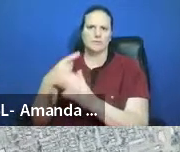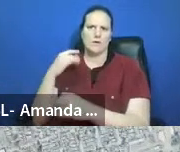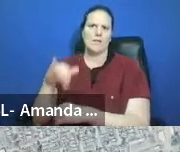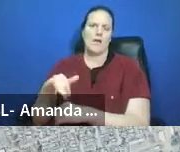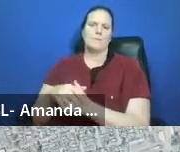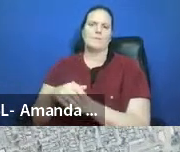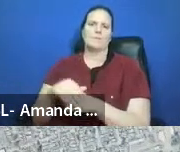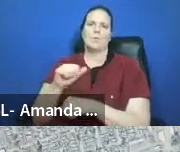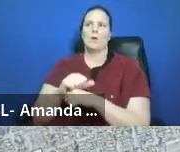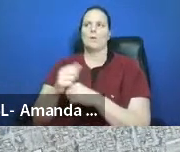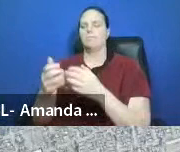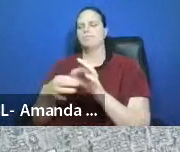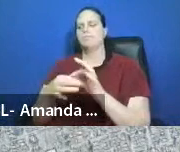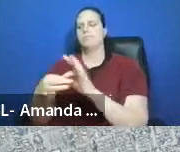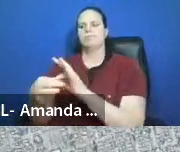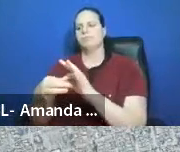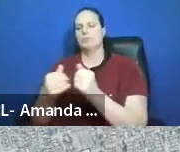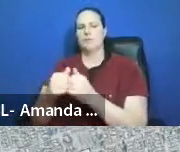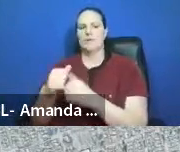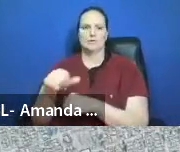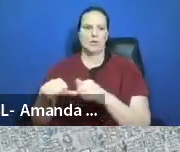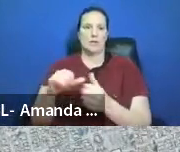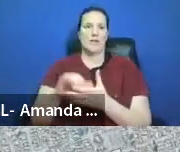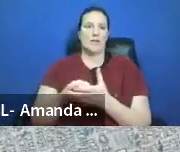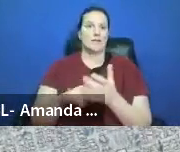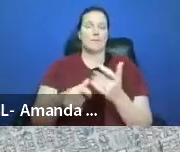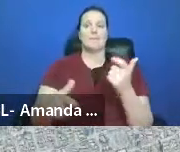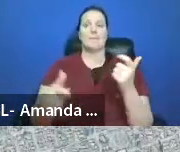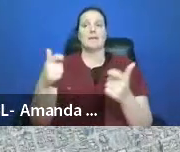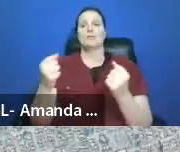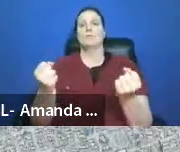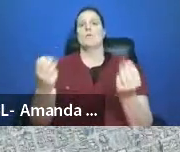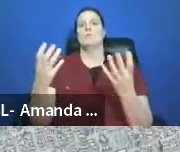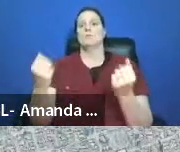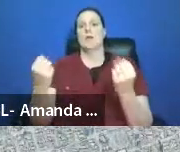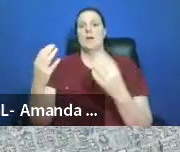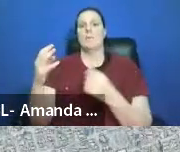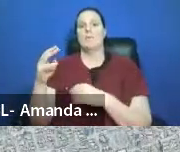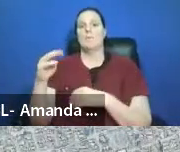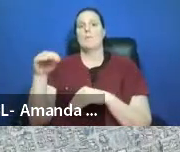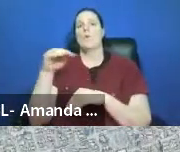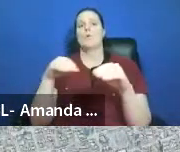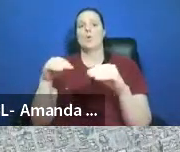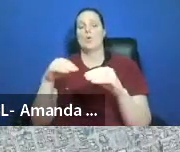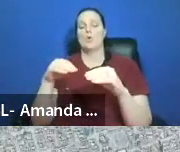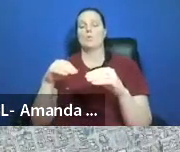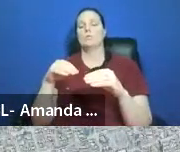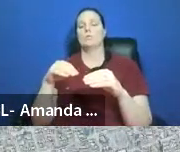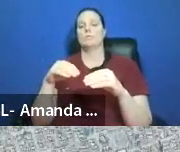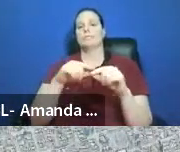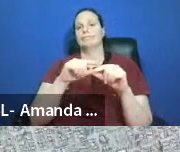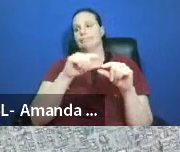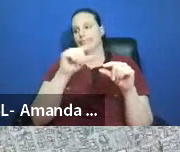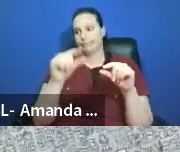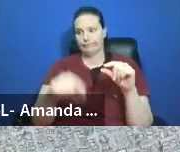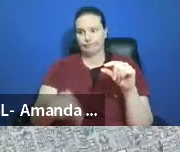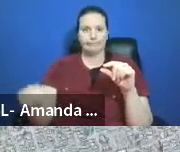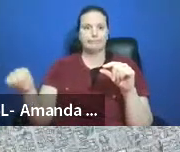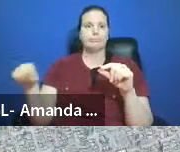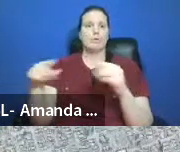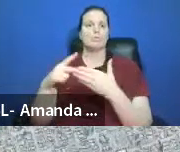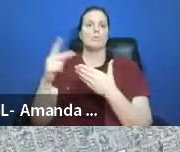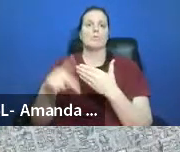in concert with each other. This is a major multimodal corridor program intended to provide all